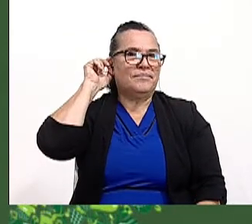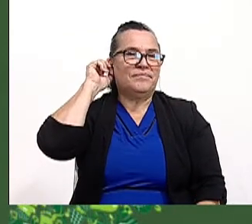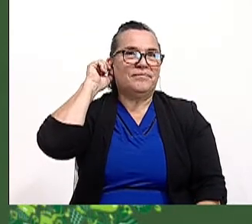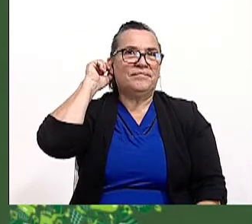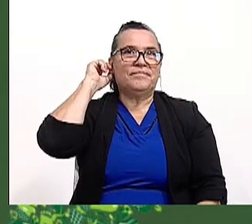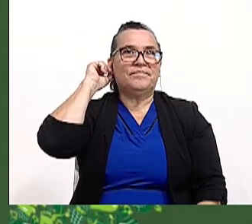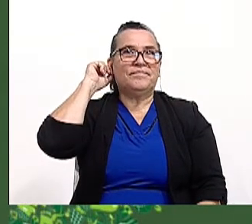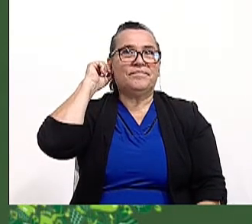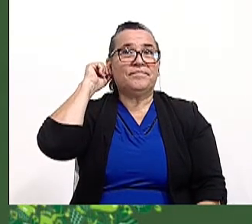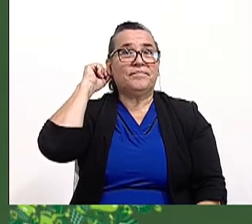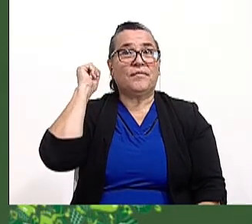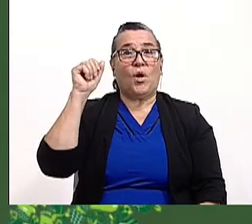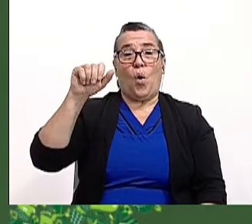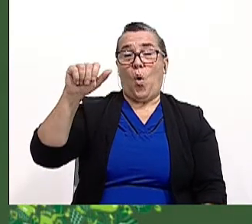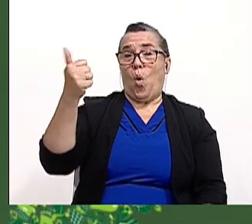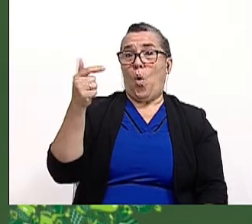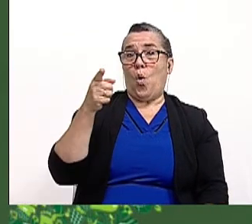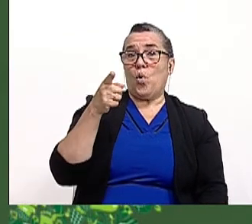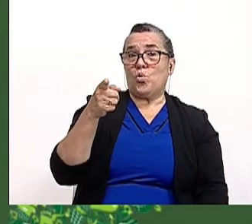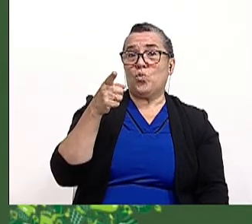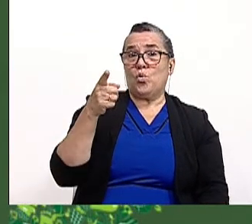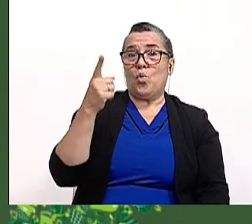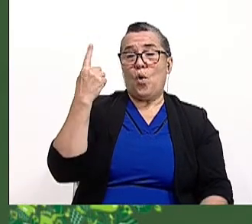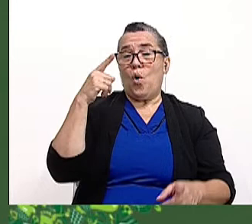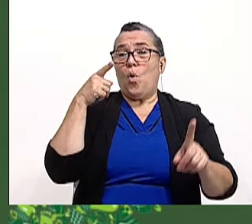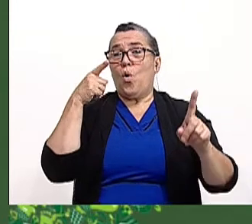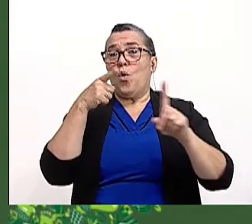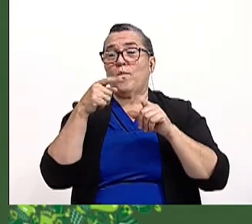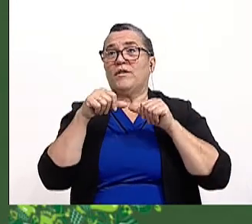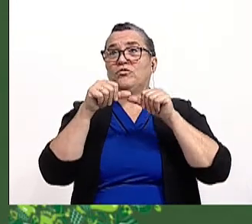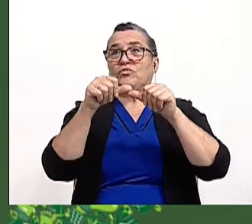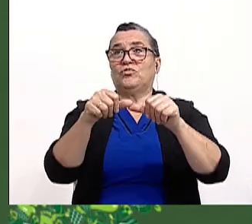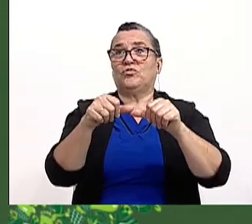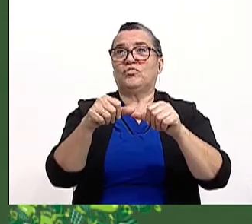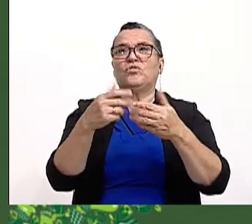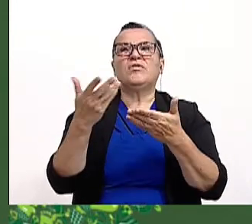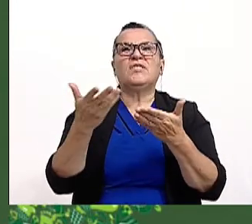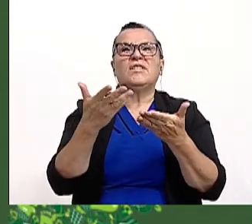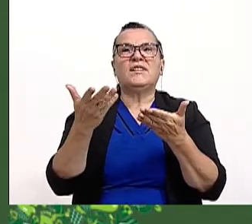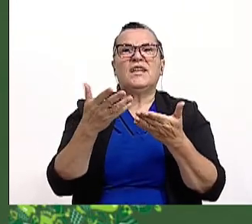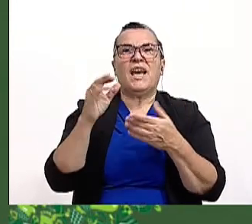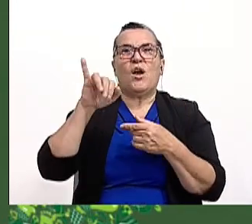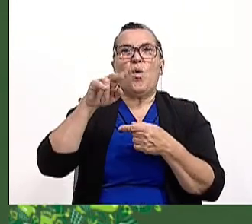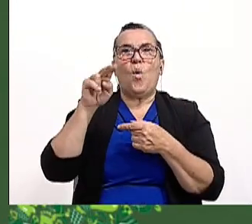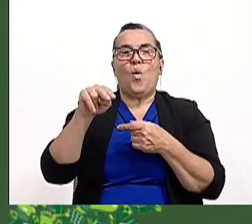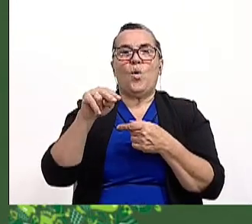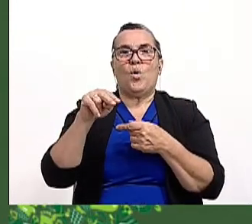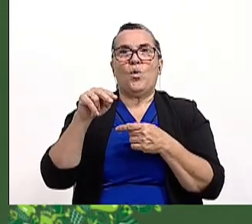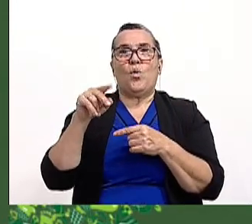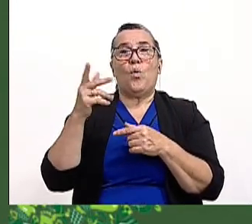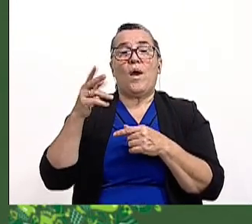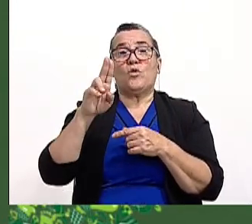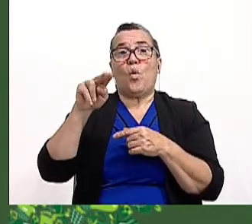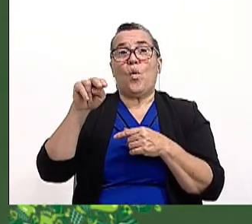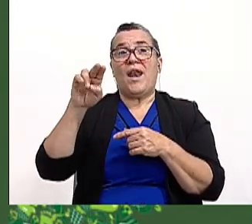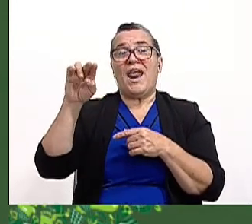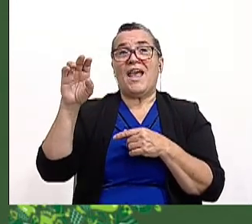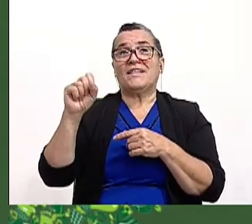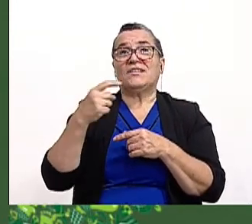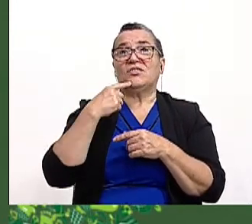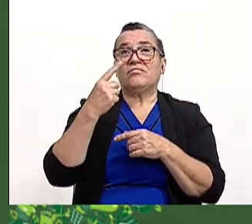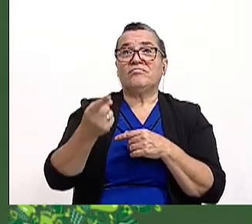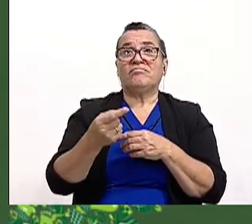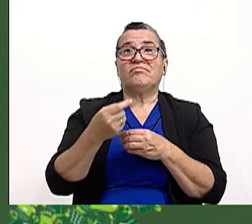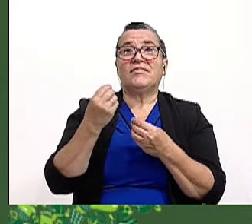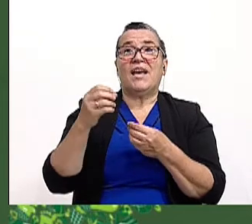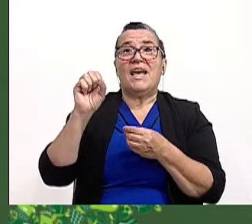Another win for sustainability was earned in June when UNESCO declared Sabegro River a Biosphere